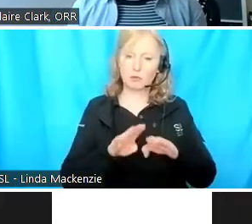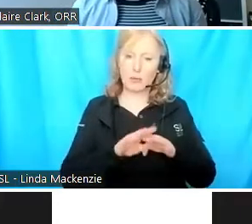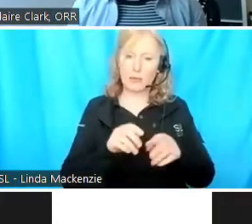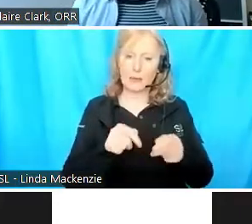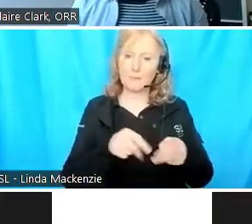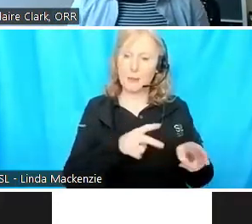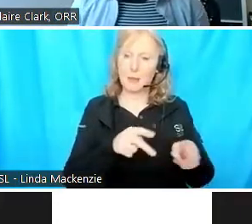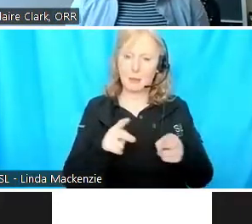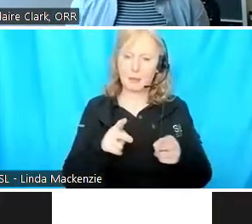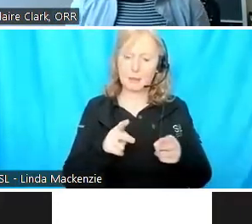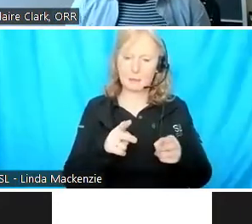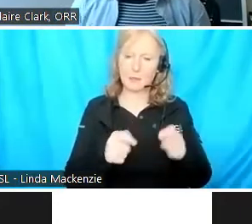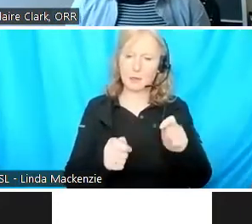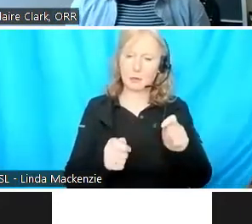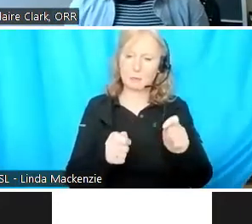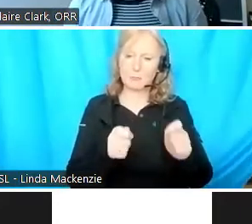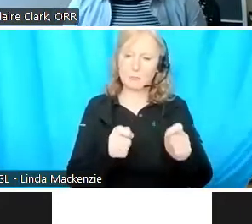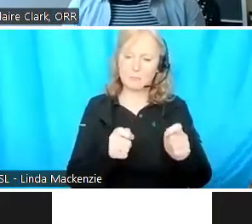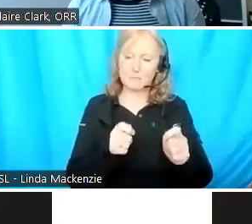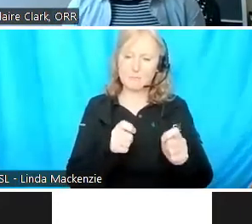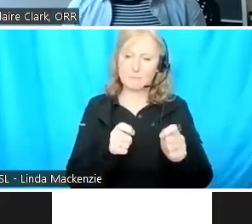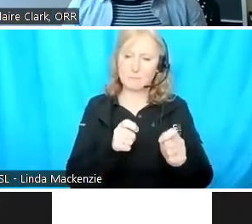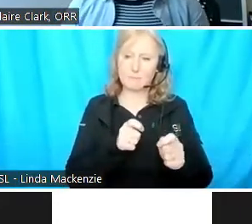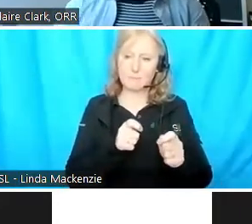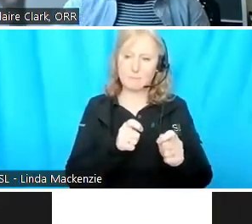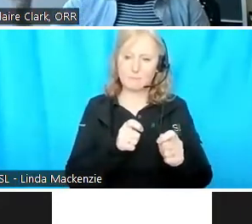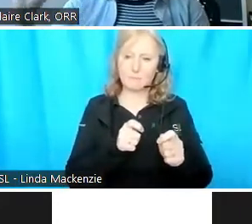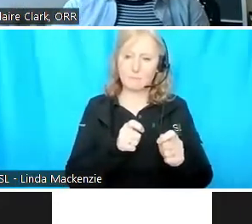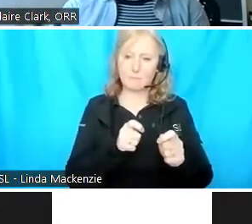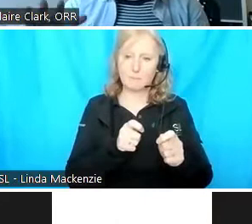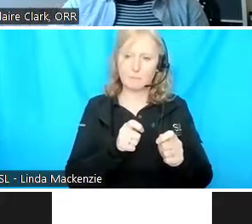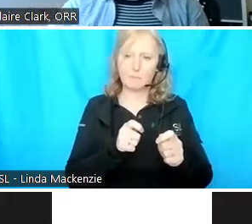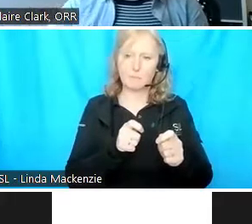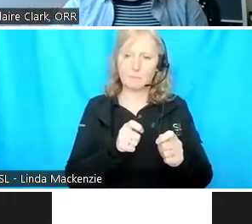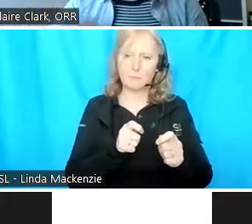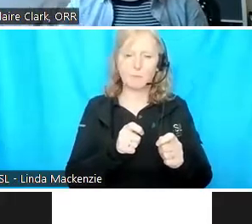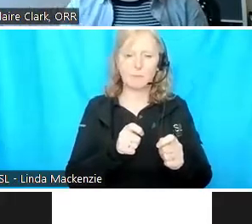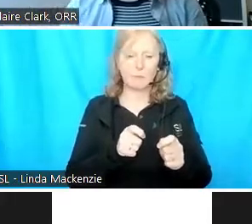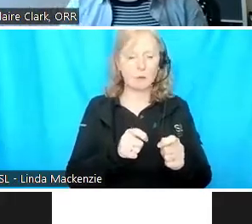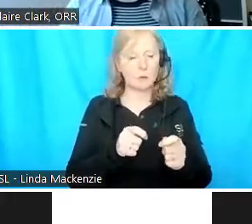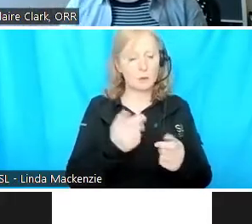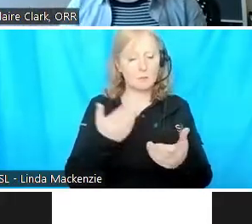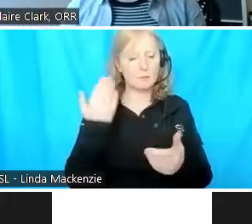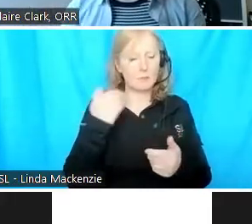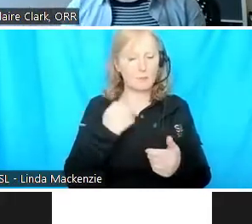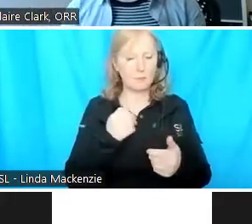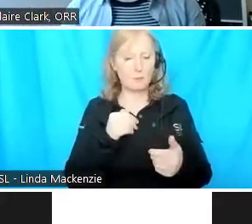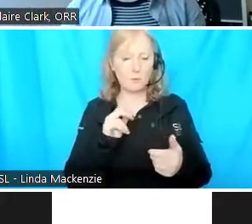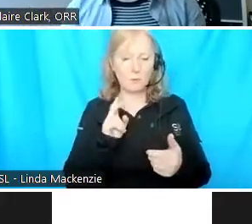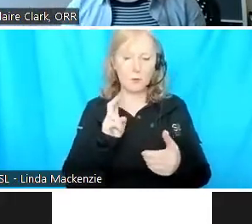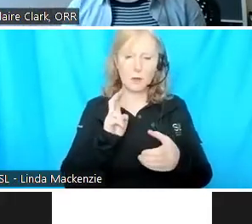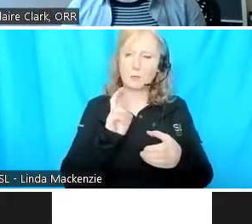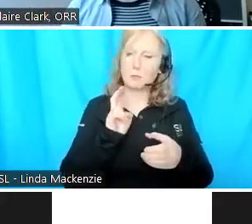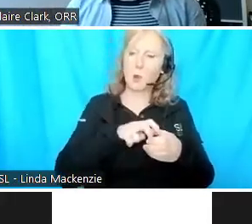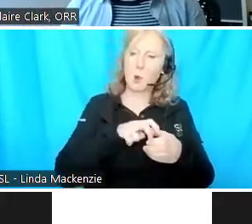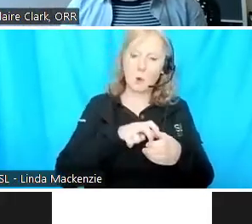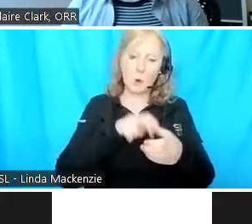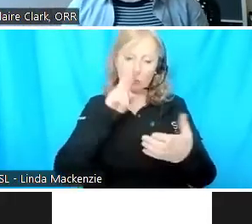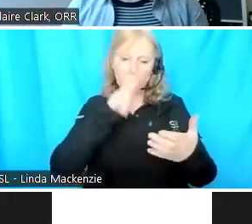from the logging on, the kind of the reading from the screen or the phone, to